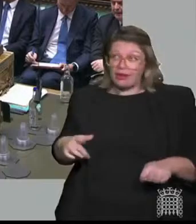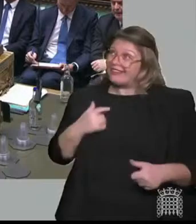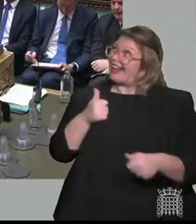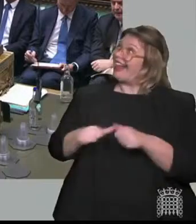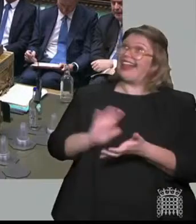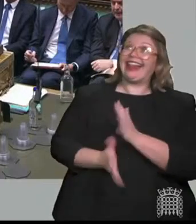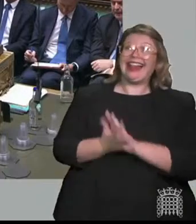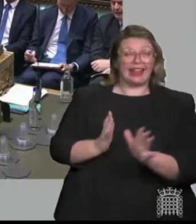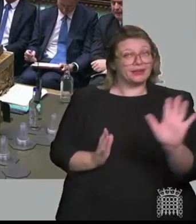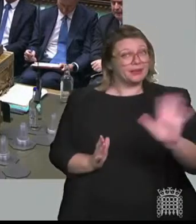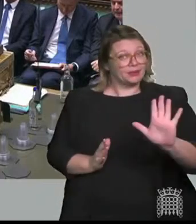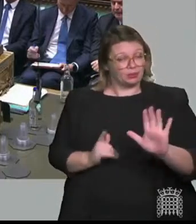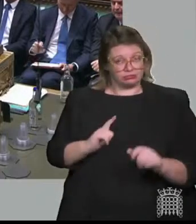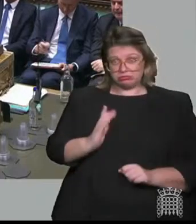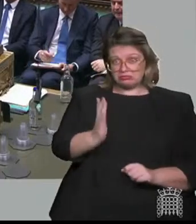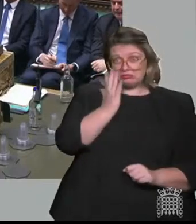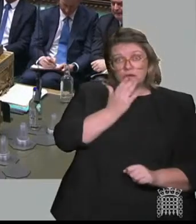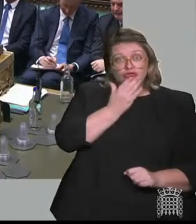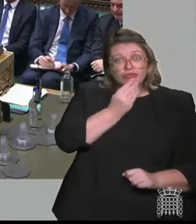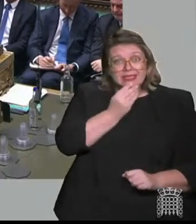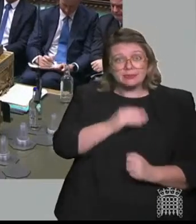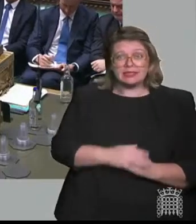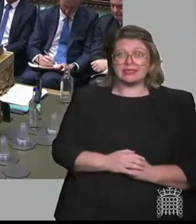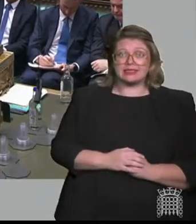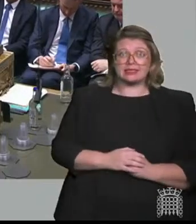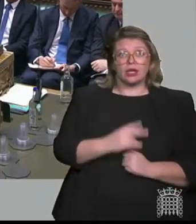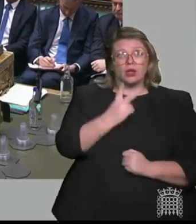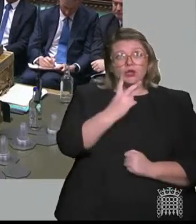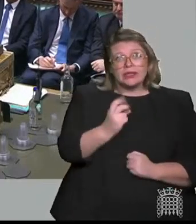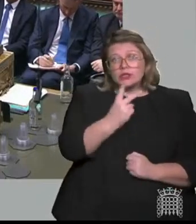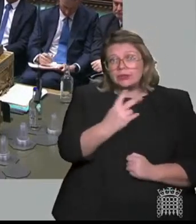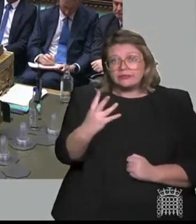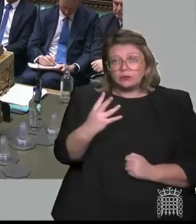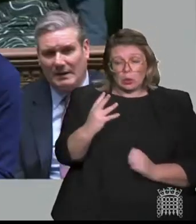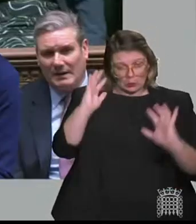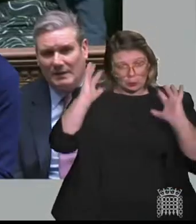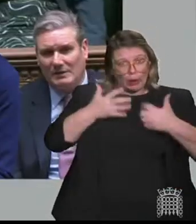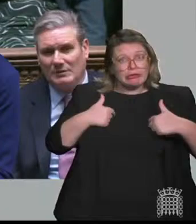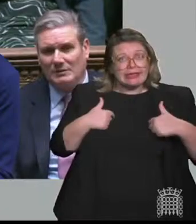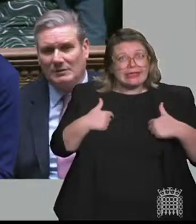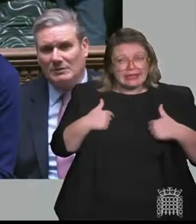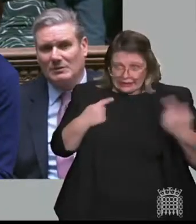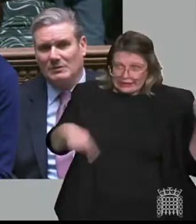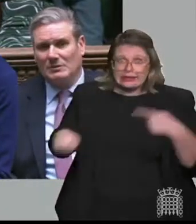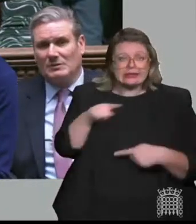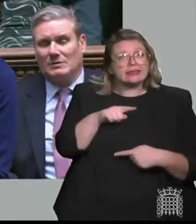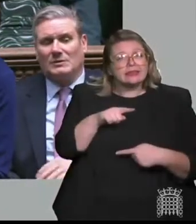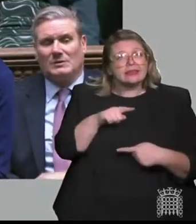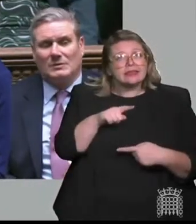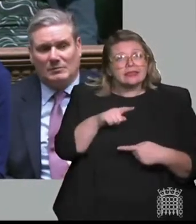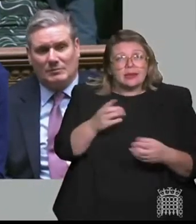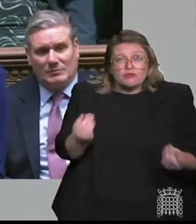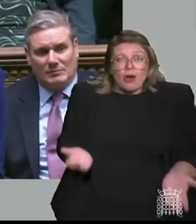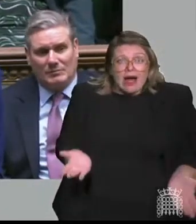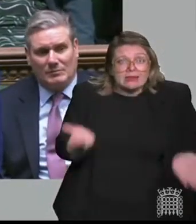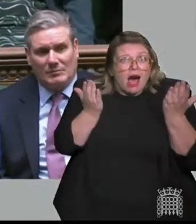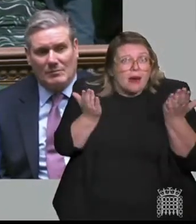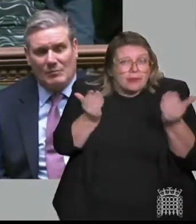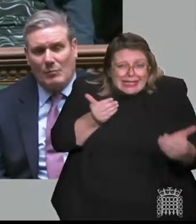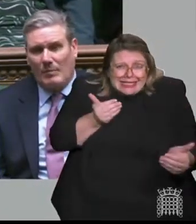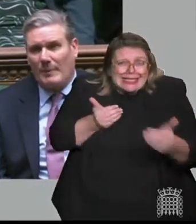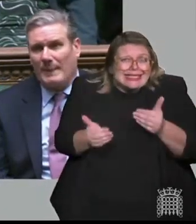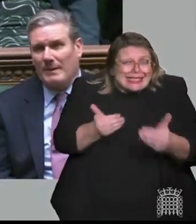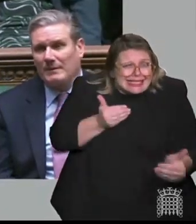people are approaching Christmas and the year ahead with worry and trepidation. The cost of living crisis has hit